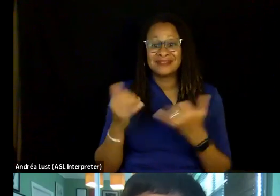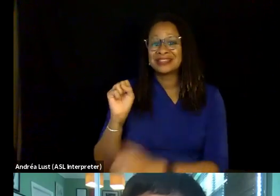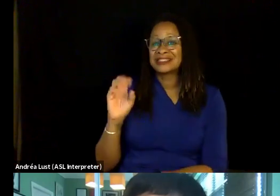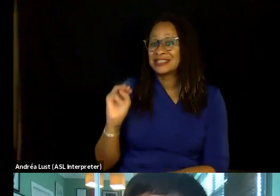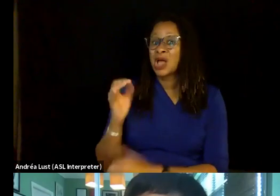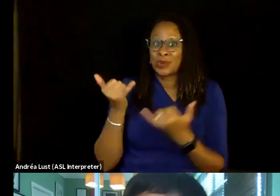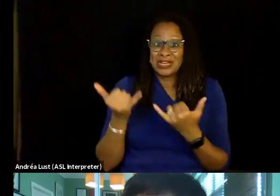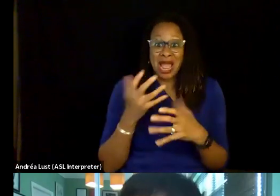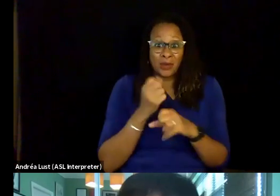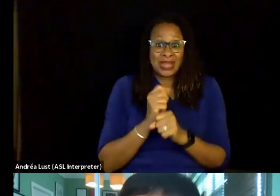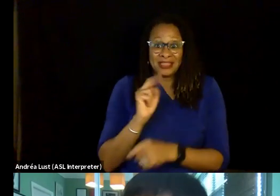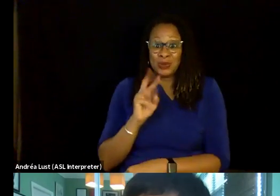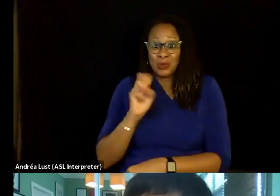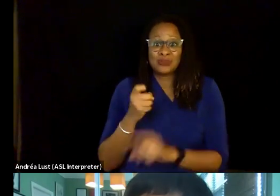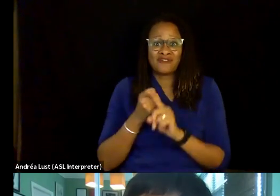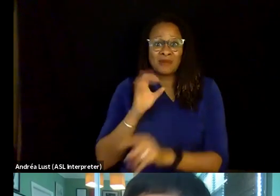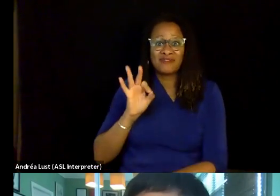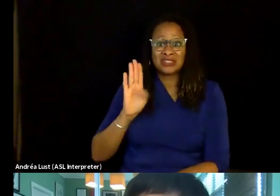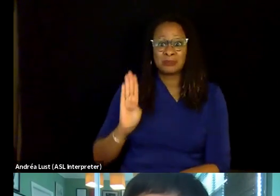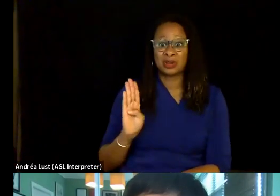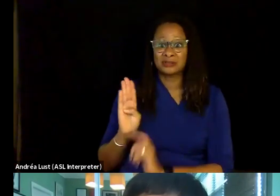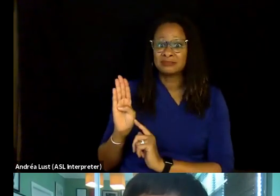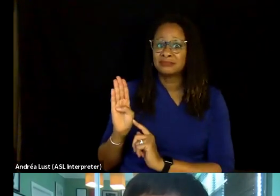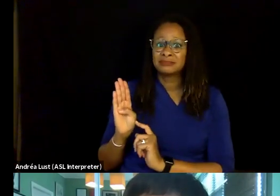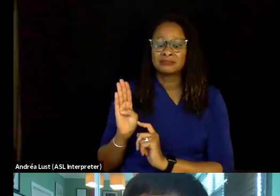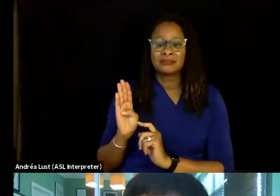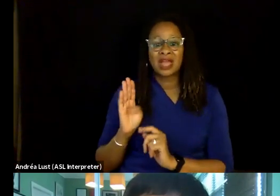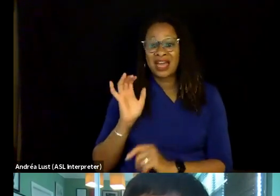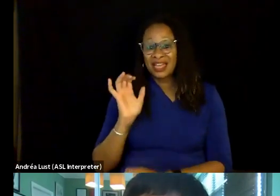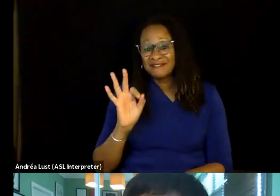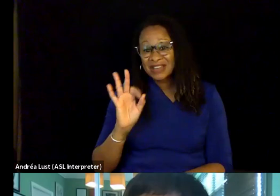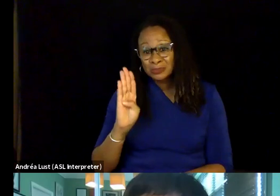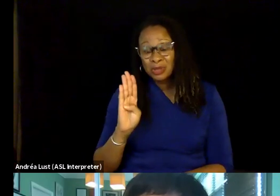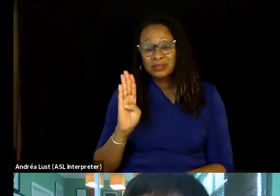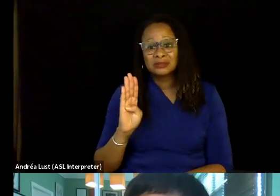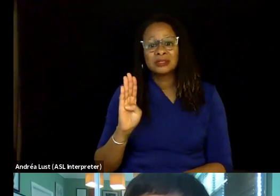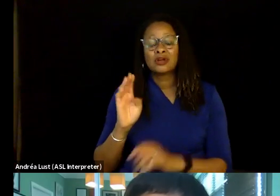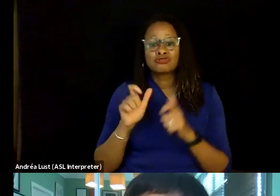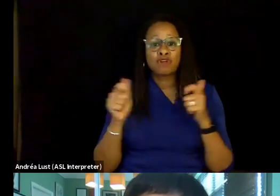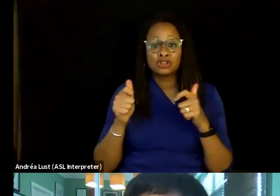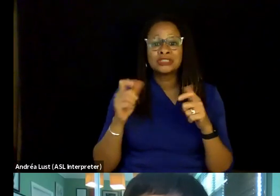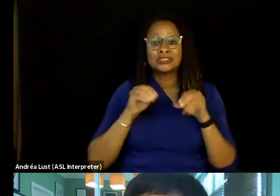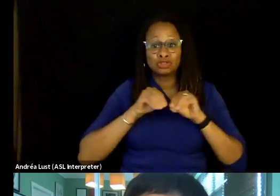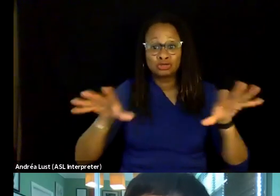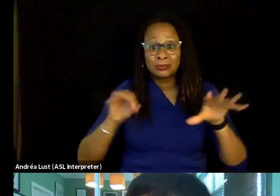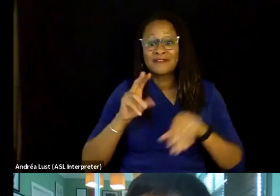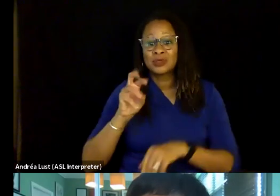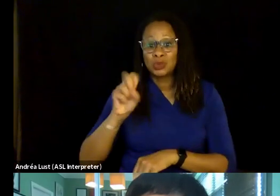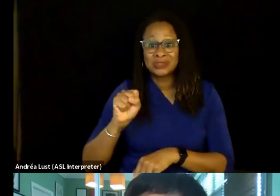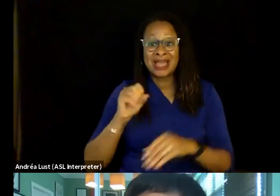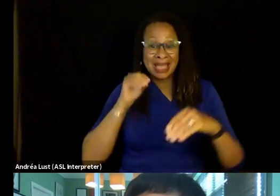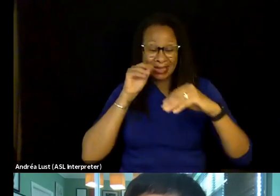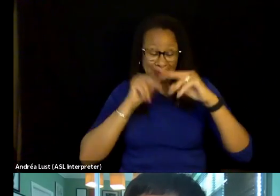news from Facebook. Facebook is the world's largest distributor of news, and built into the design of